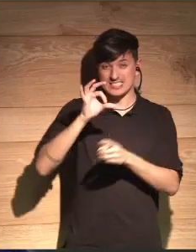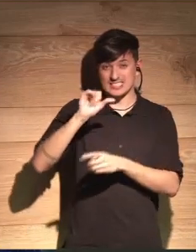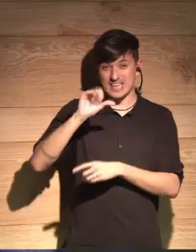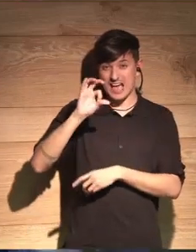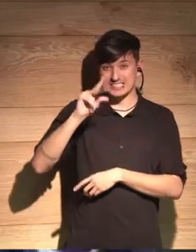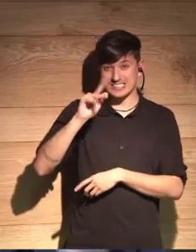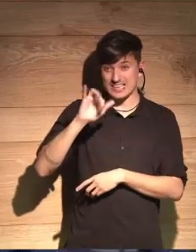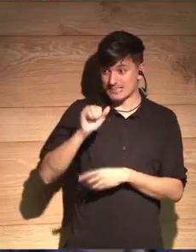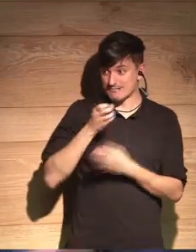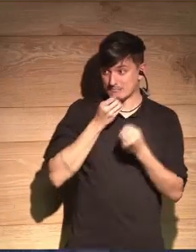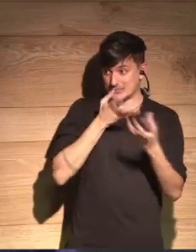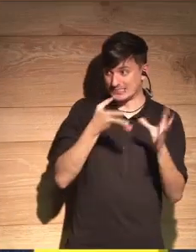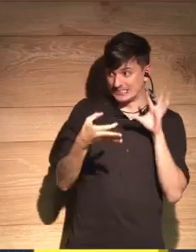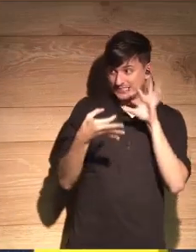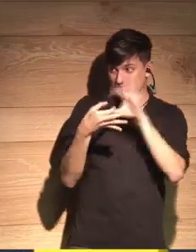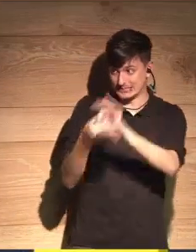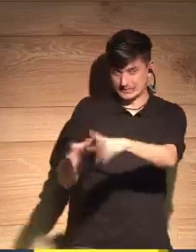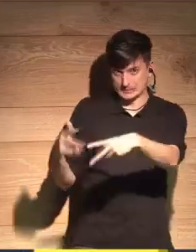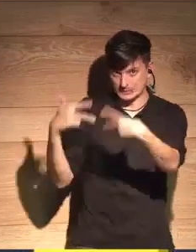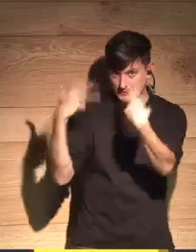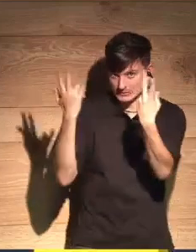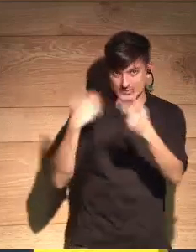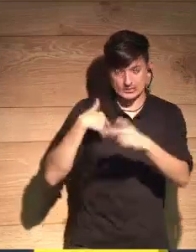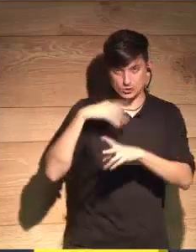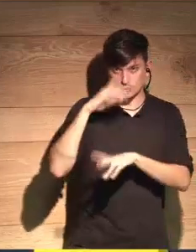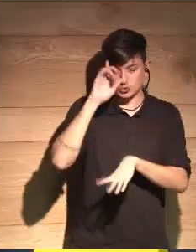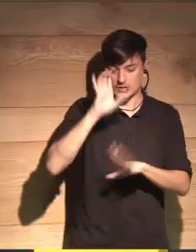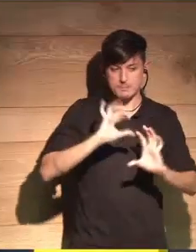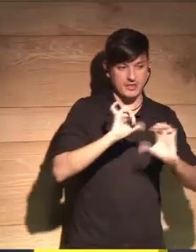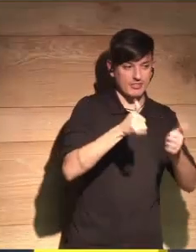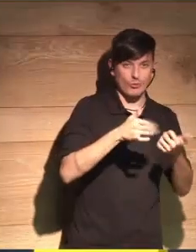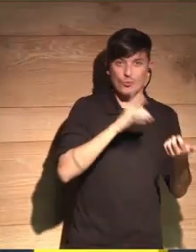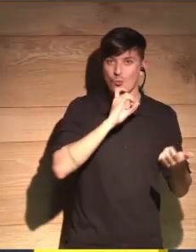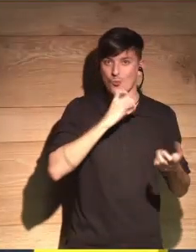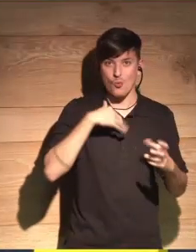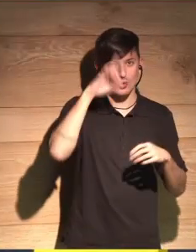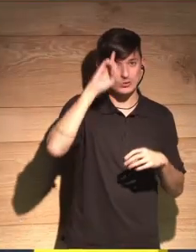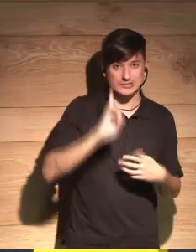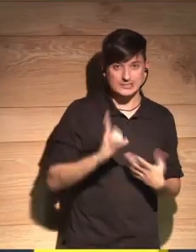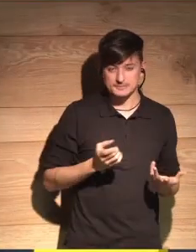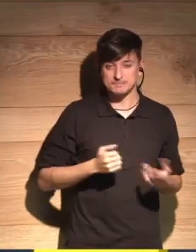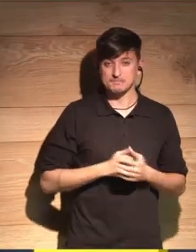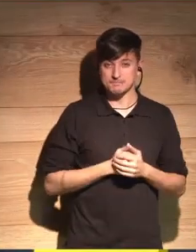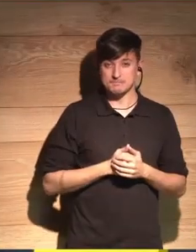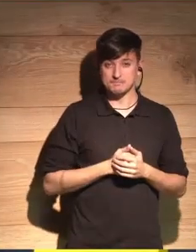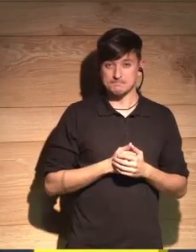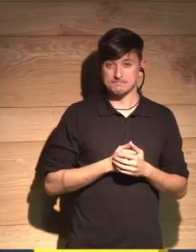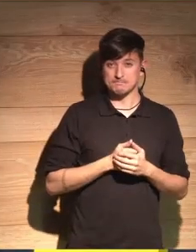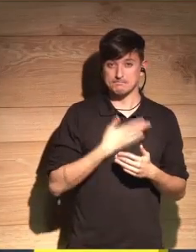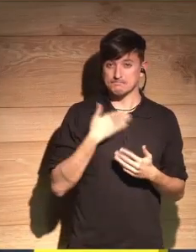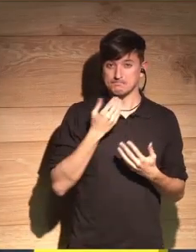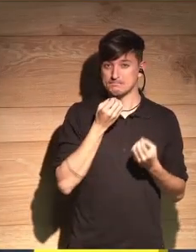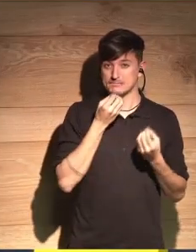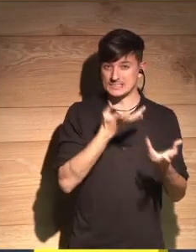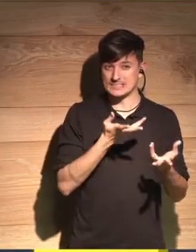few words about Saskia Sassen. I don't know where to start, so